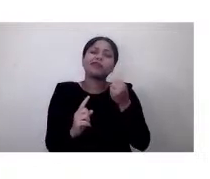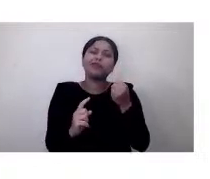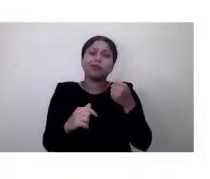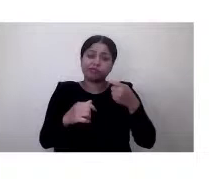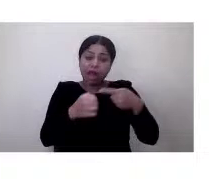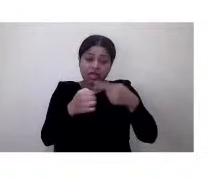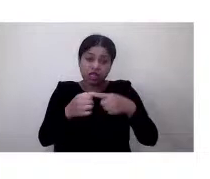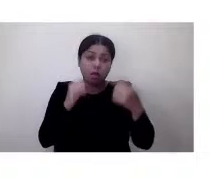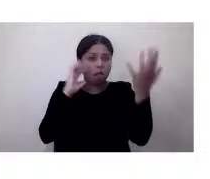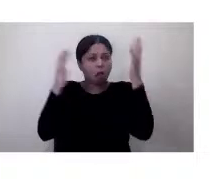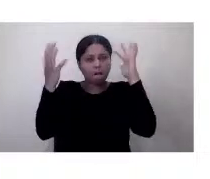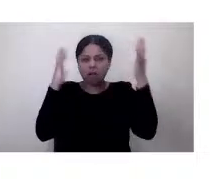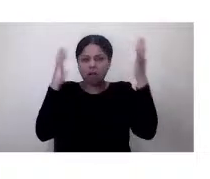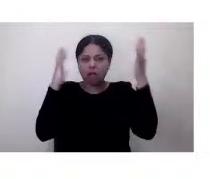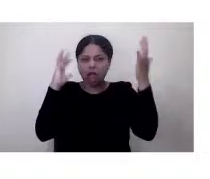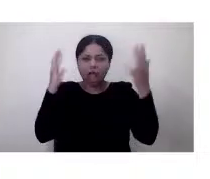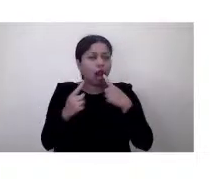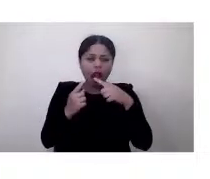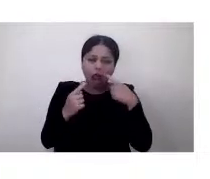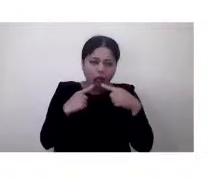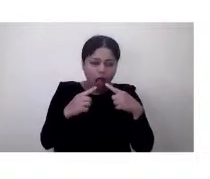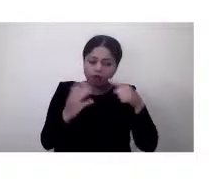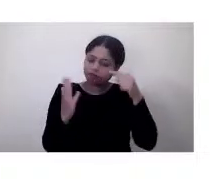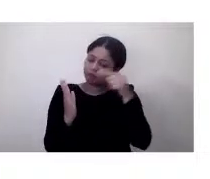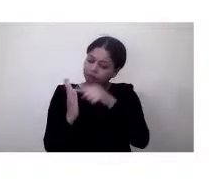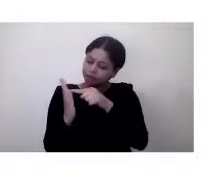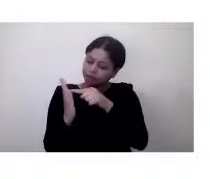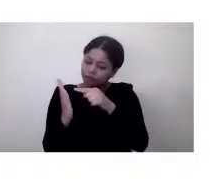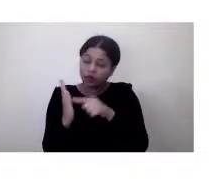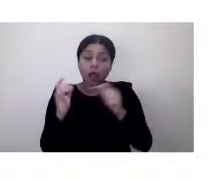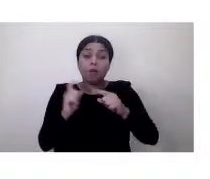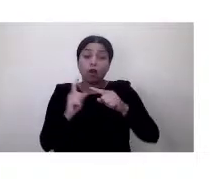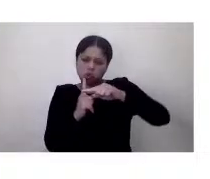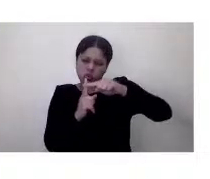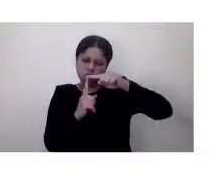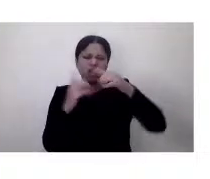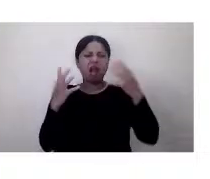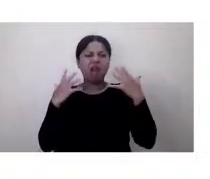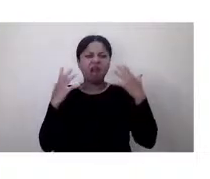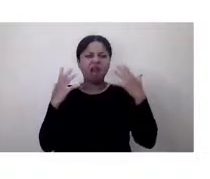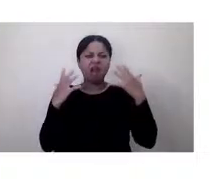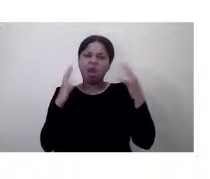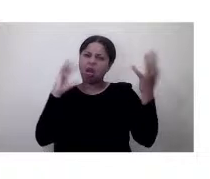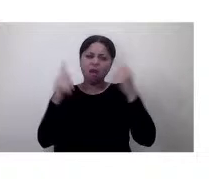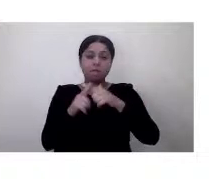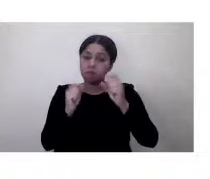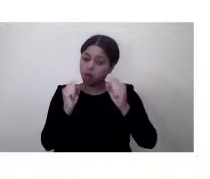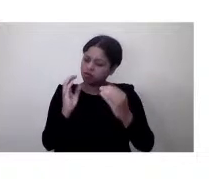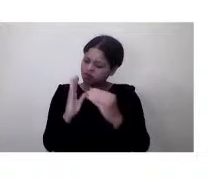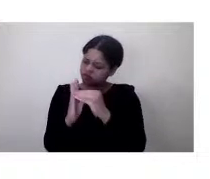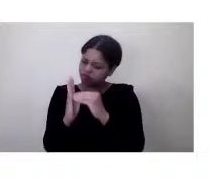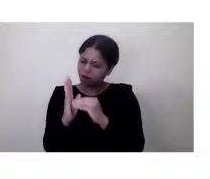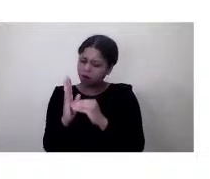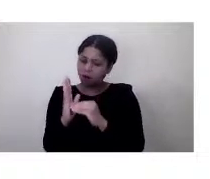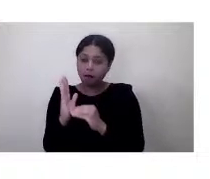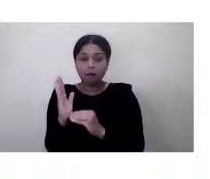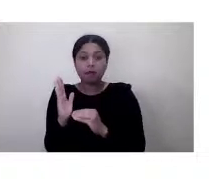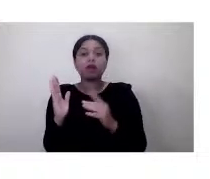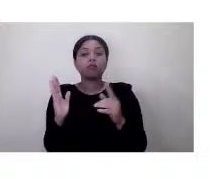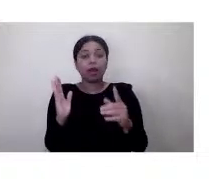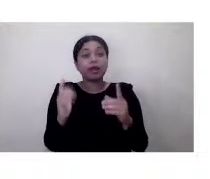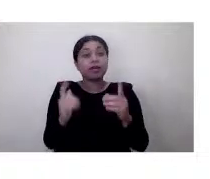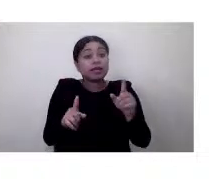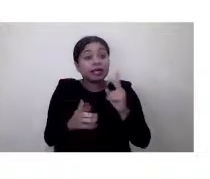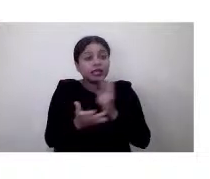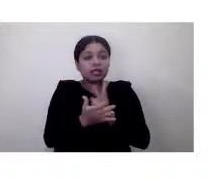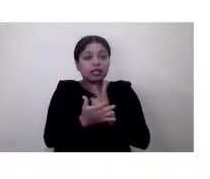climate change and so on. And always make it personal. Remember the example on the polar